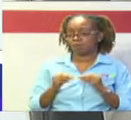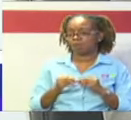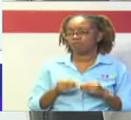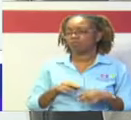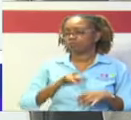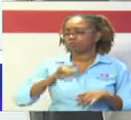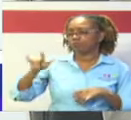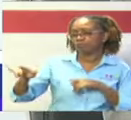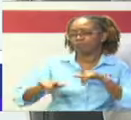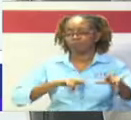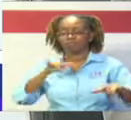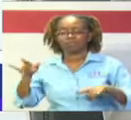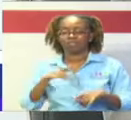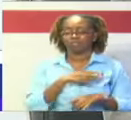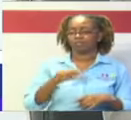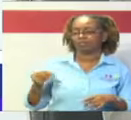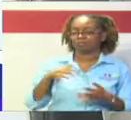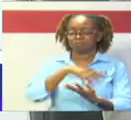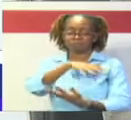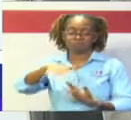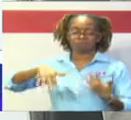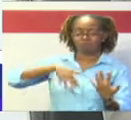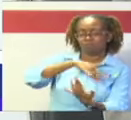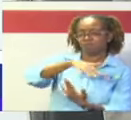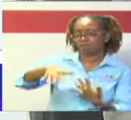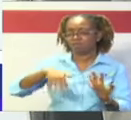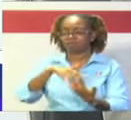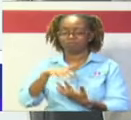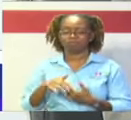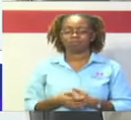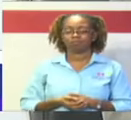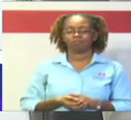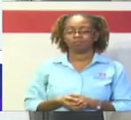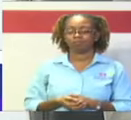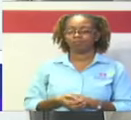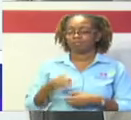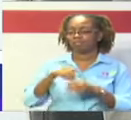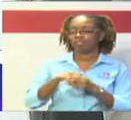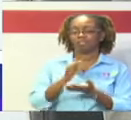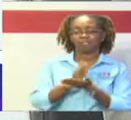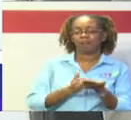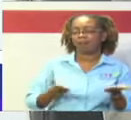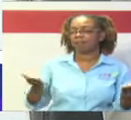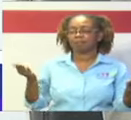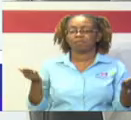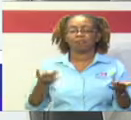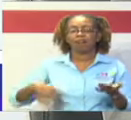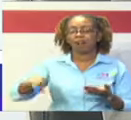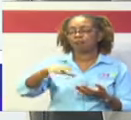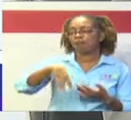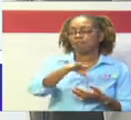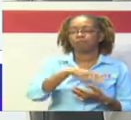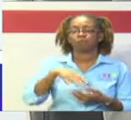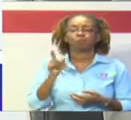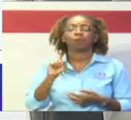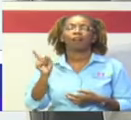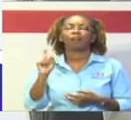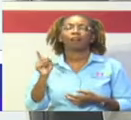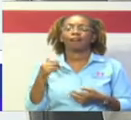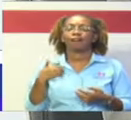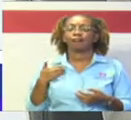the increased interaction among travelers in a situation, in a place where there is rampant